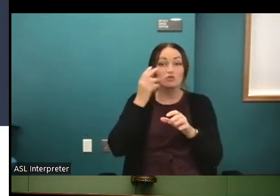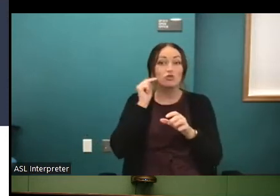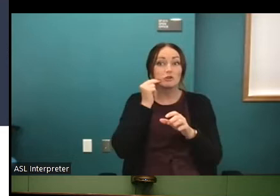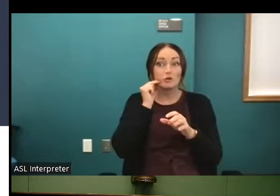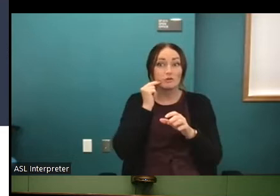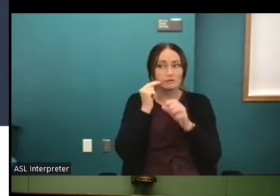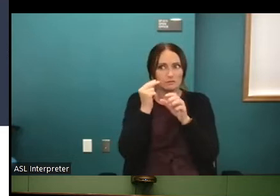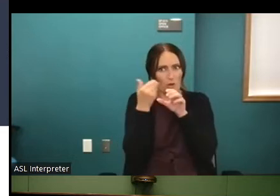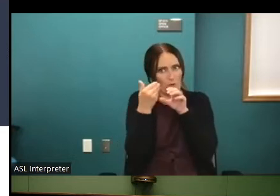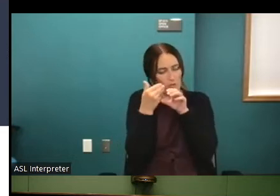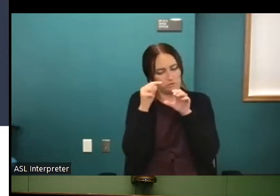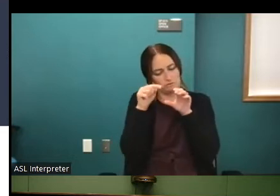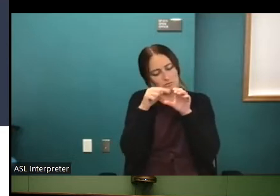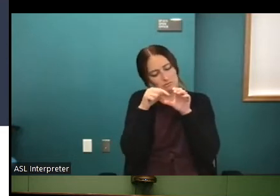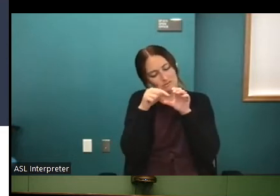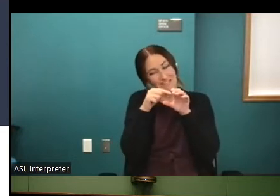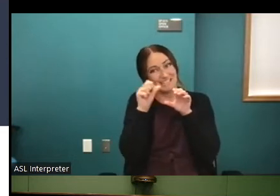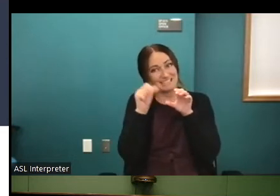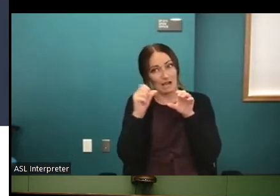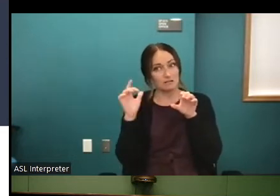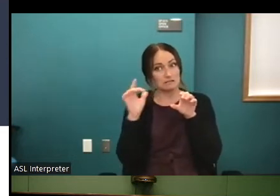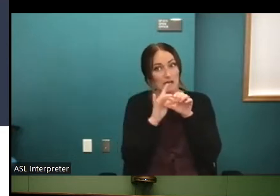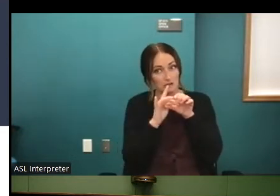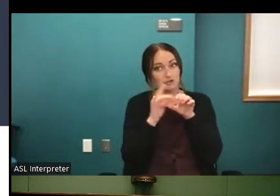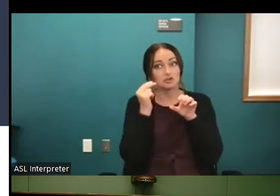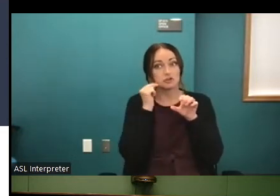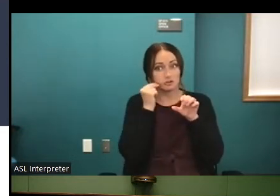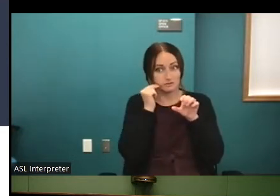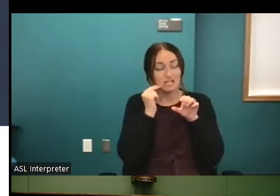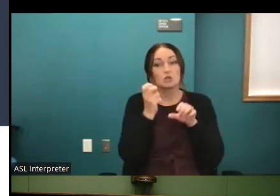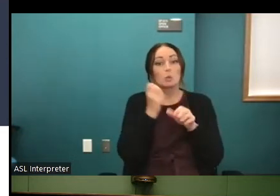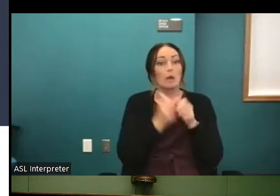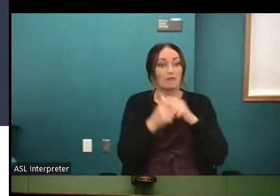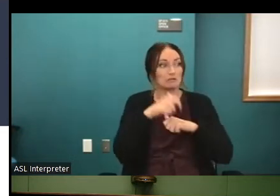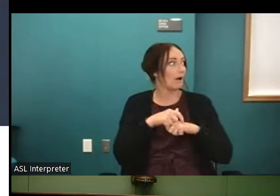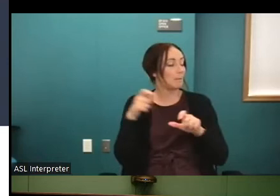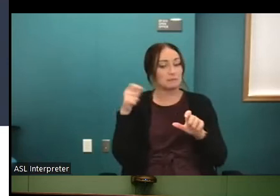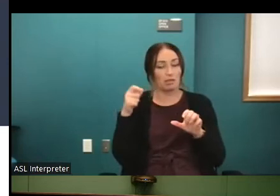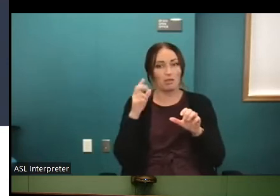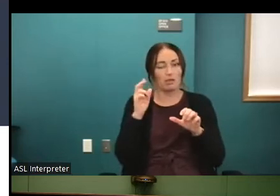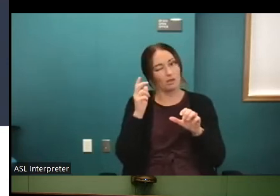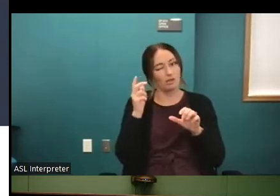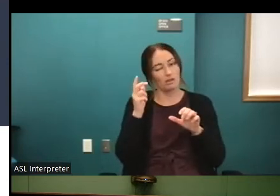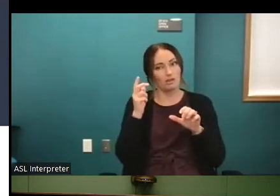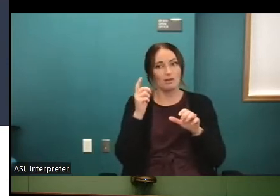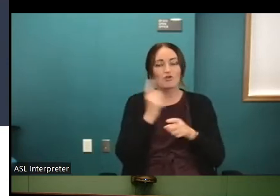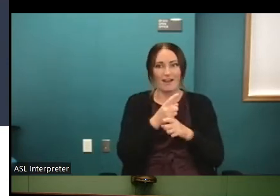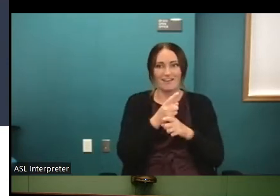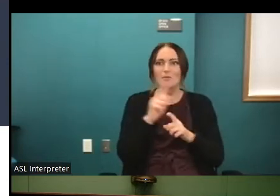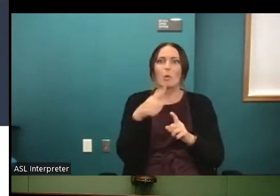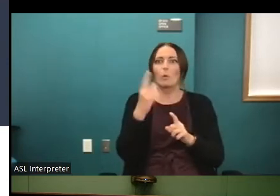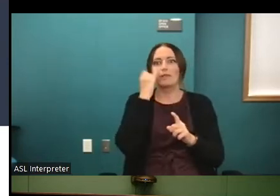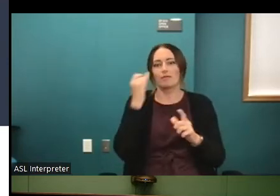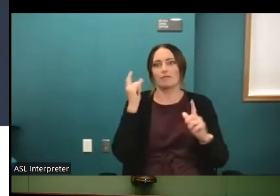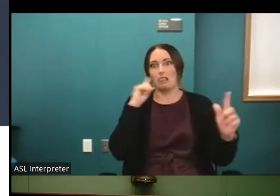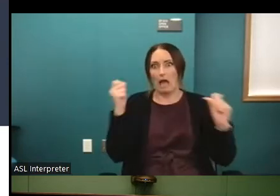sometimes that electrode can get near enough or even touch that facial nerve. So then every time you stimulate, it goes, right? But only if you give a big enough